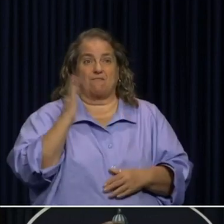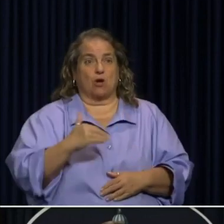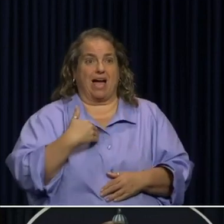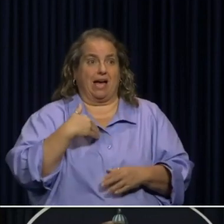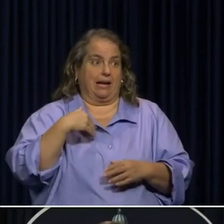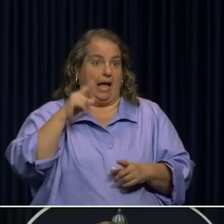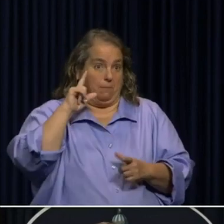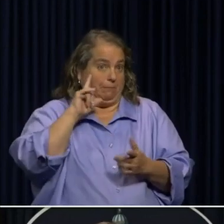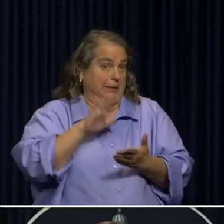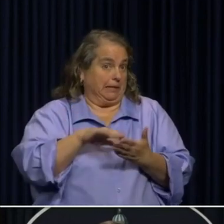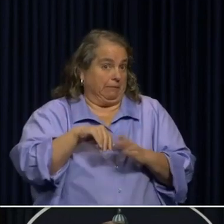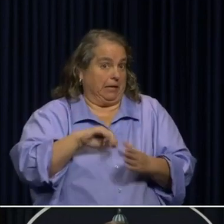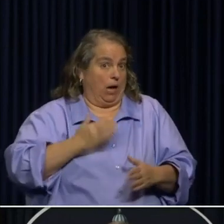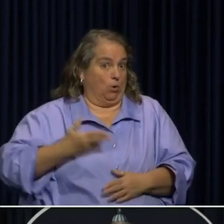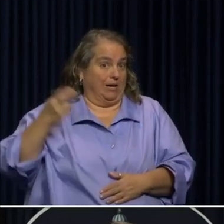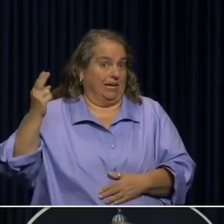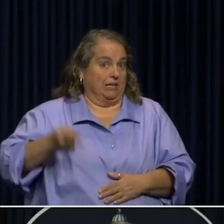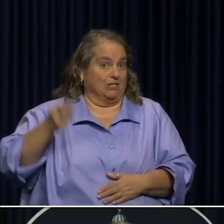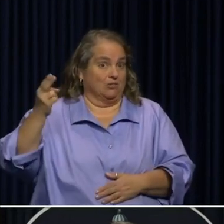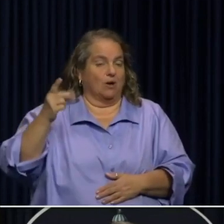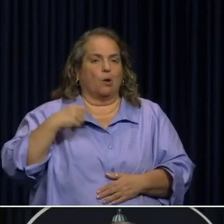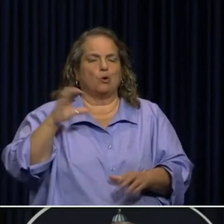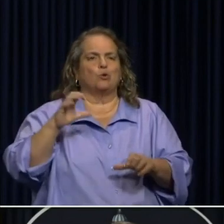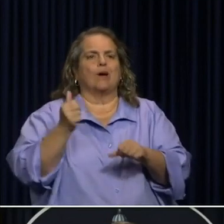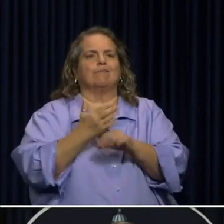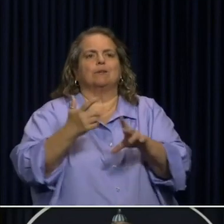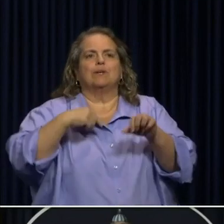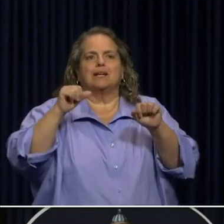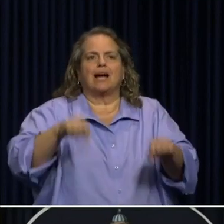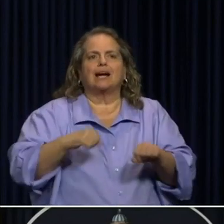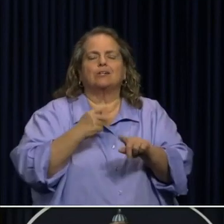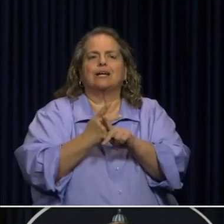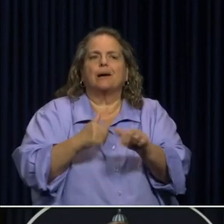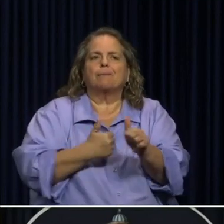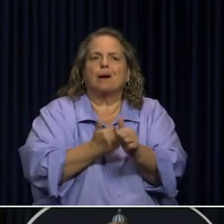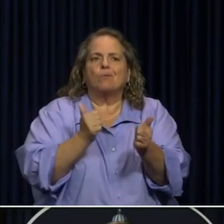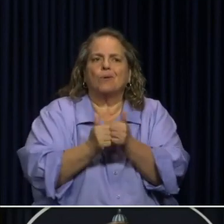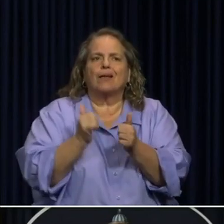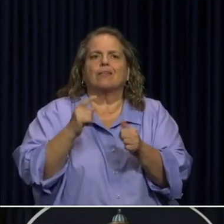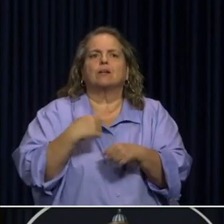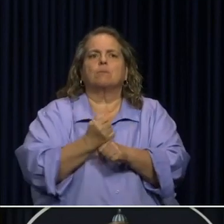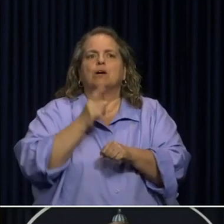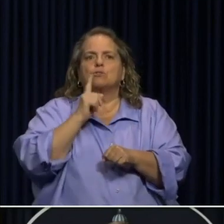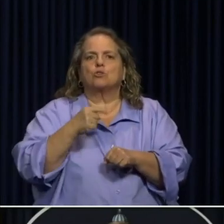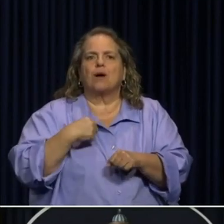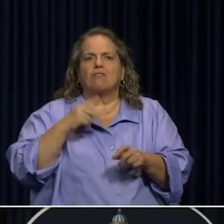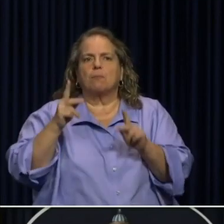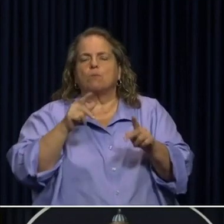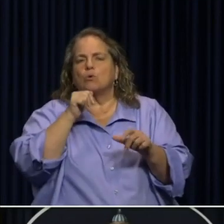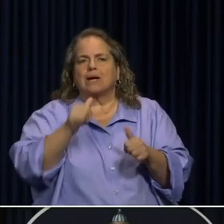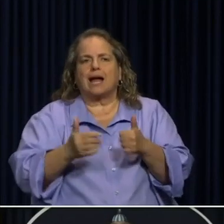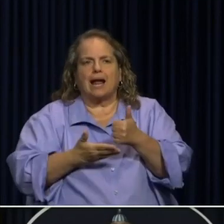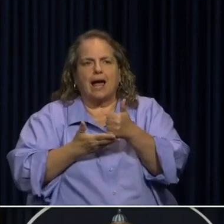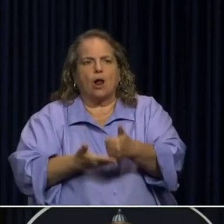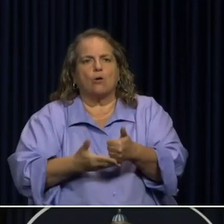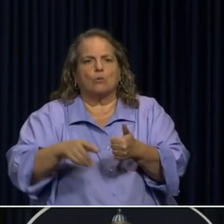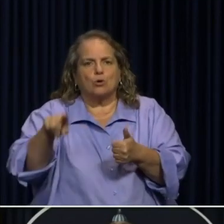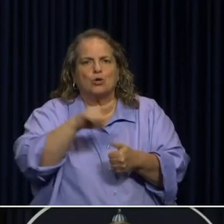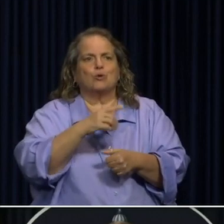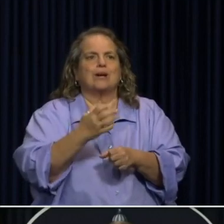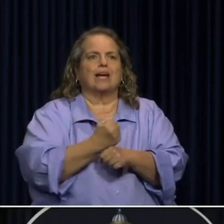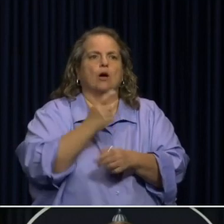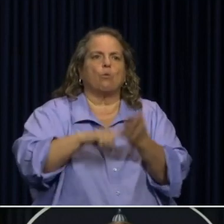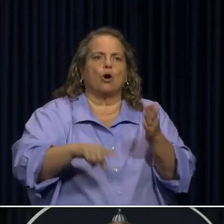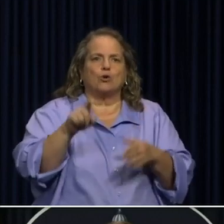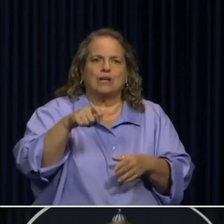we are doing everything we can to keep up with it and to make sure we have folks that can help you get what you need to get through